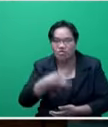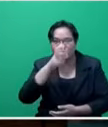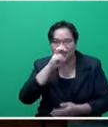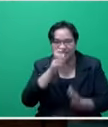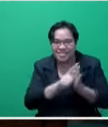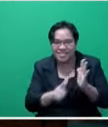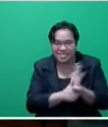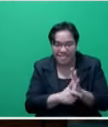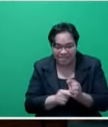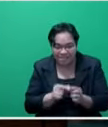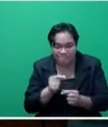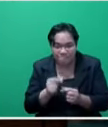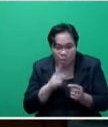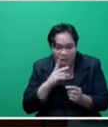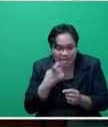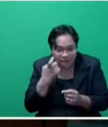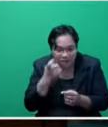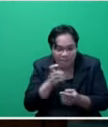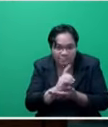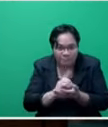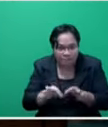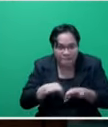a protocol carefully designed by the government.